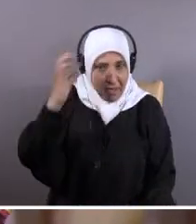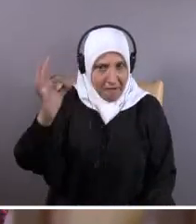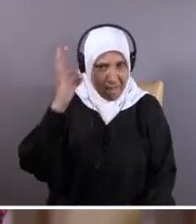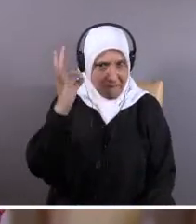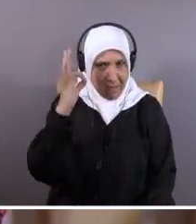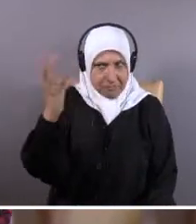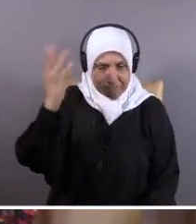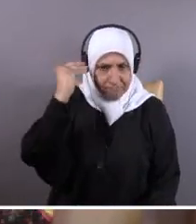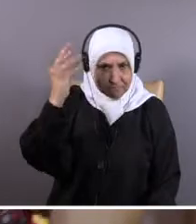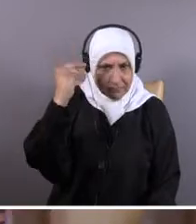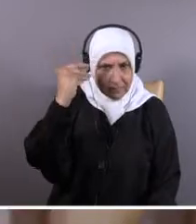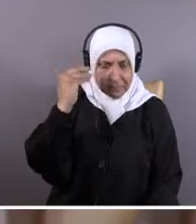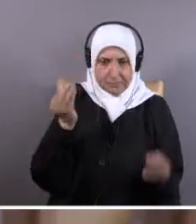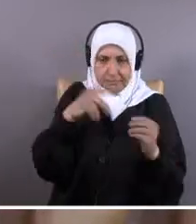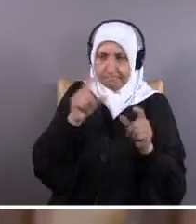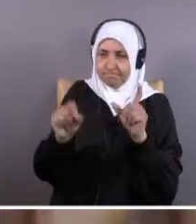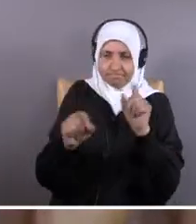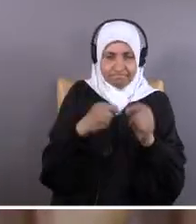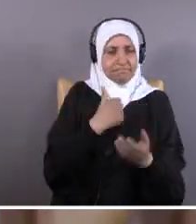comes from the land.